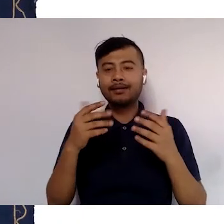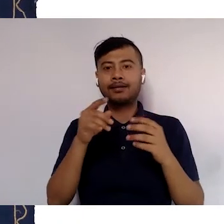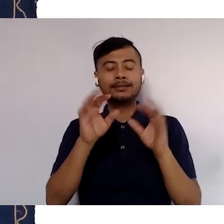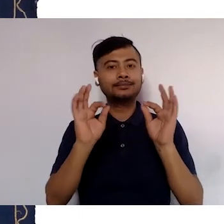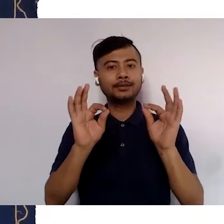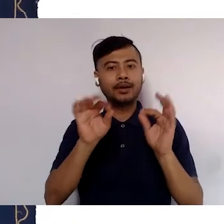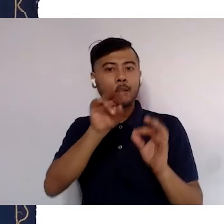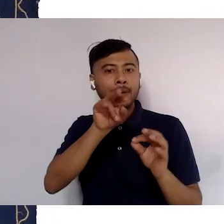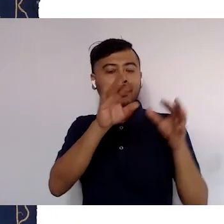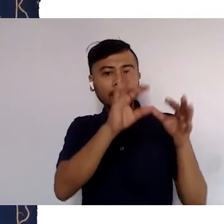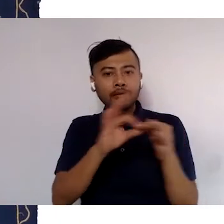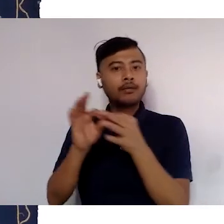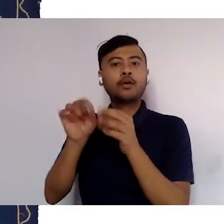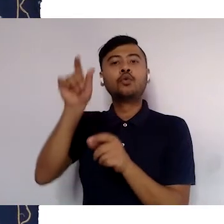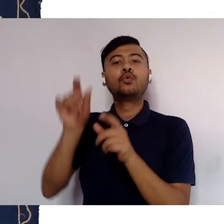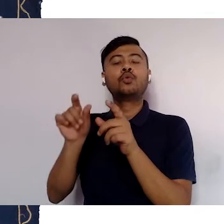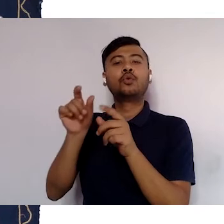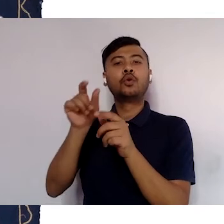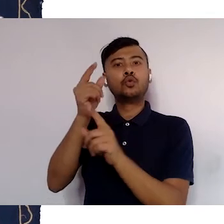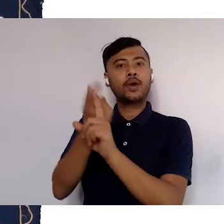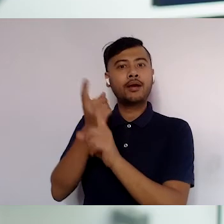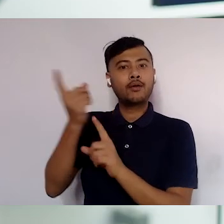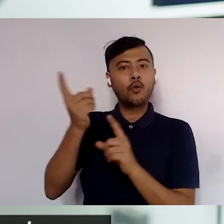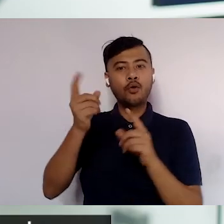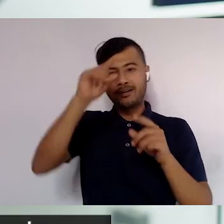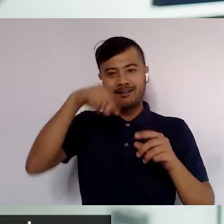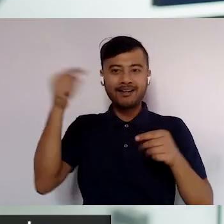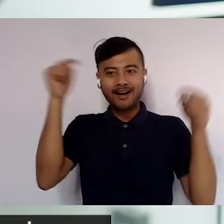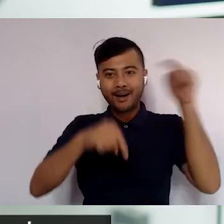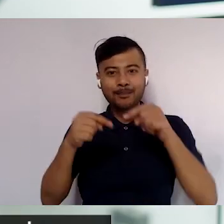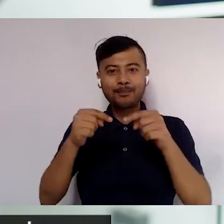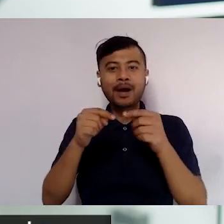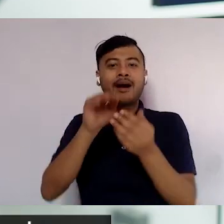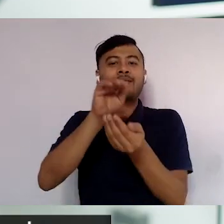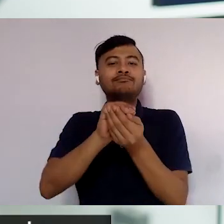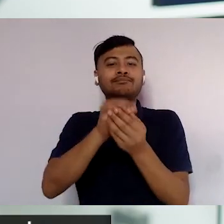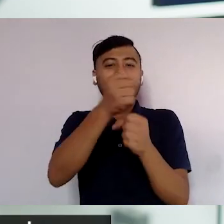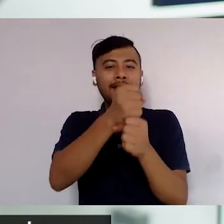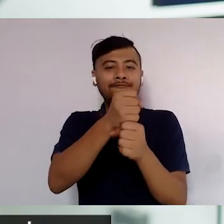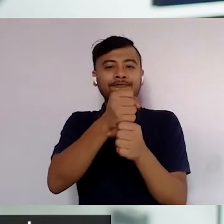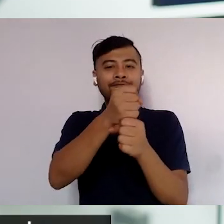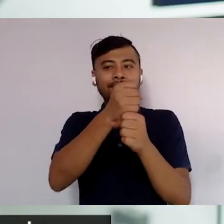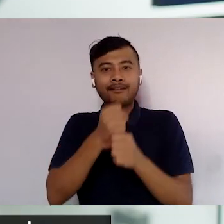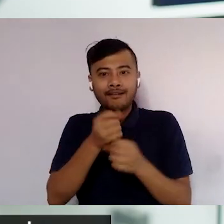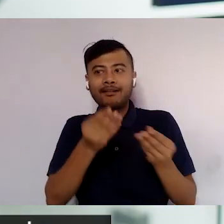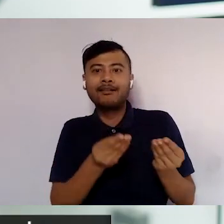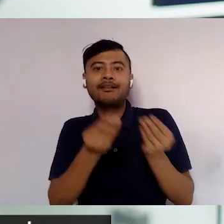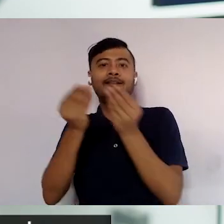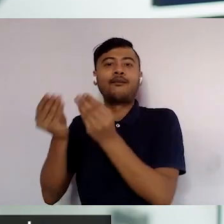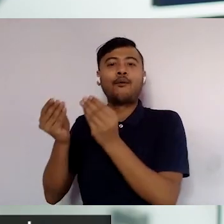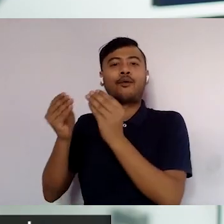precious memorabilia for European settlers. Keepsakes like these carried memories of both loss and